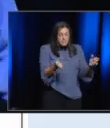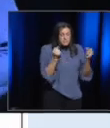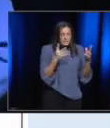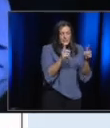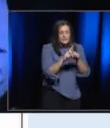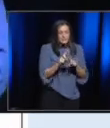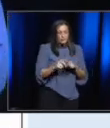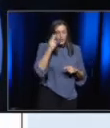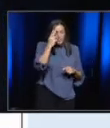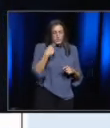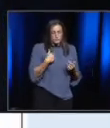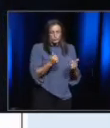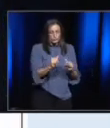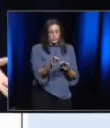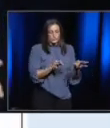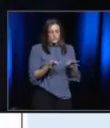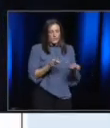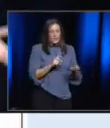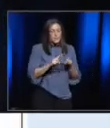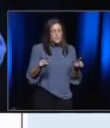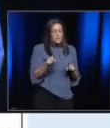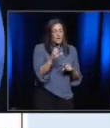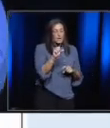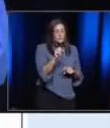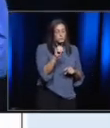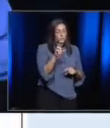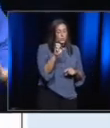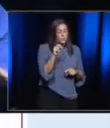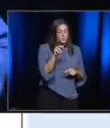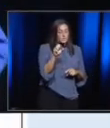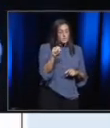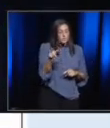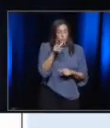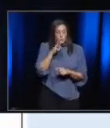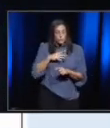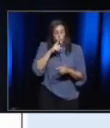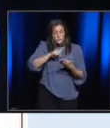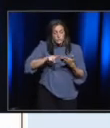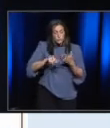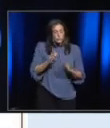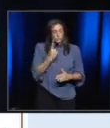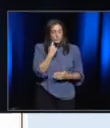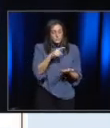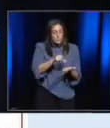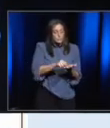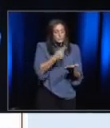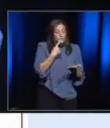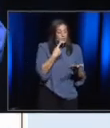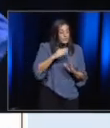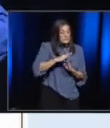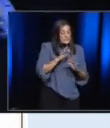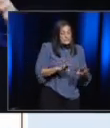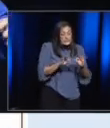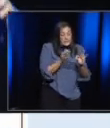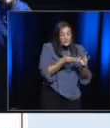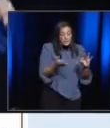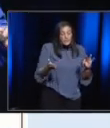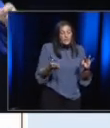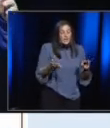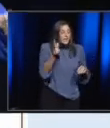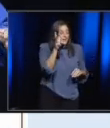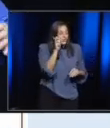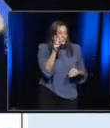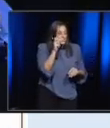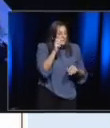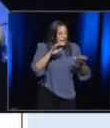hypotheses to explain this, but Pernille Sorensen just published her work, a meticulous study, showing that the key factor here is the acoustic